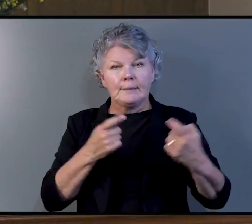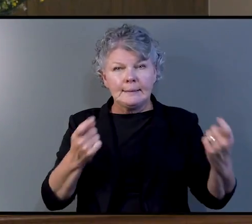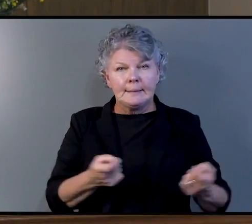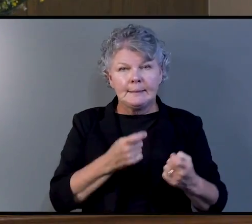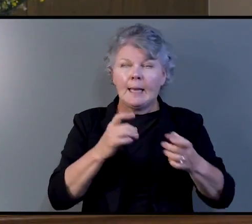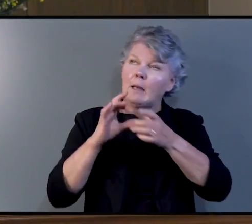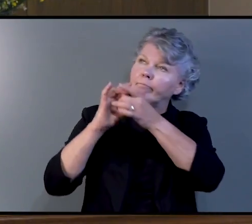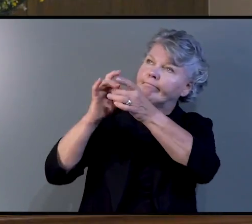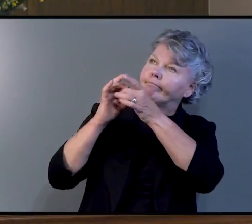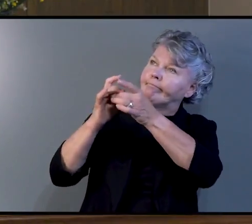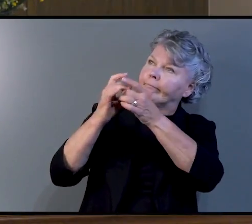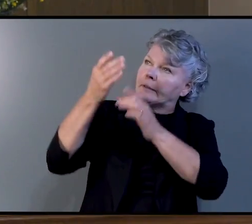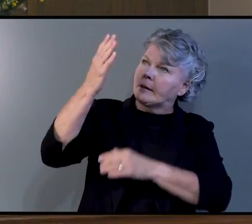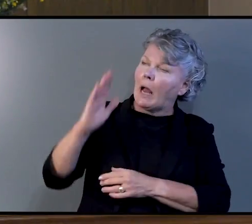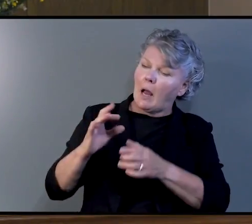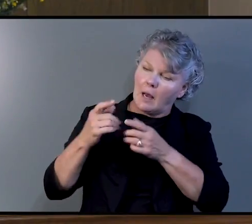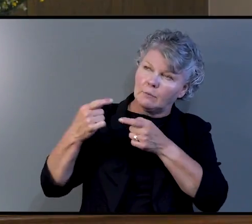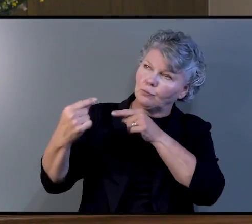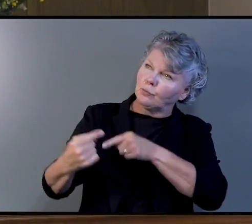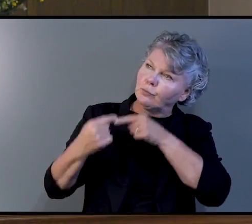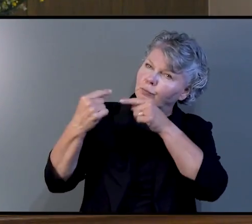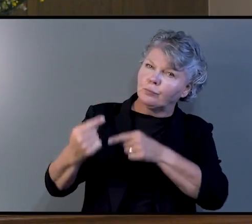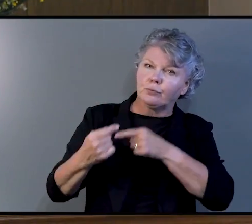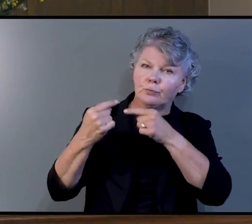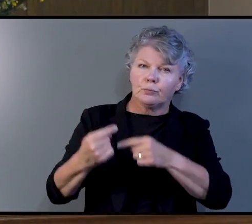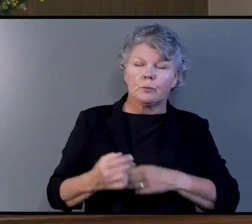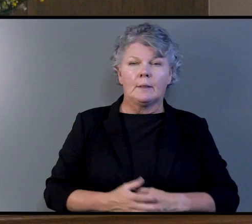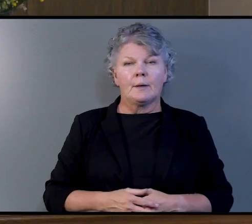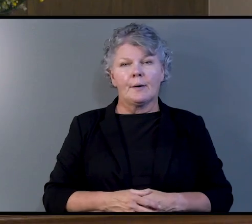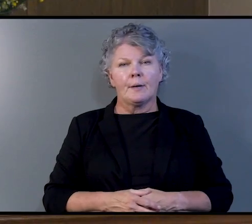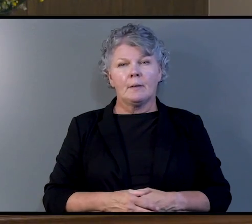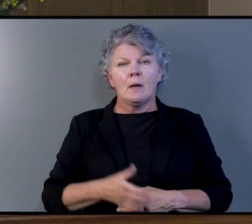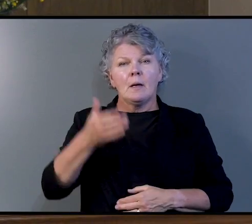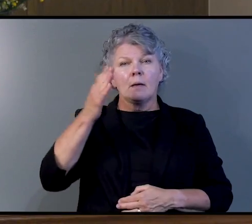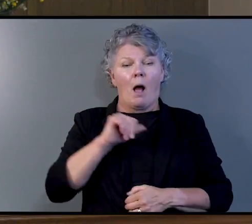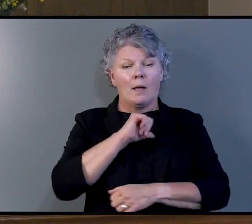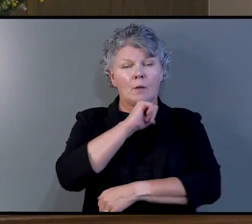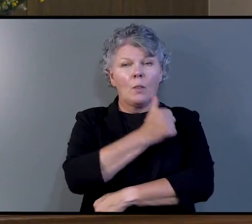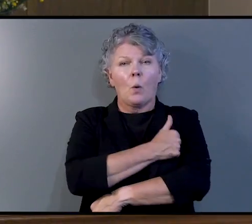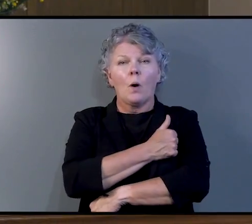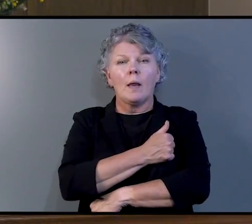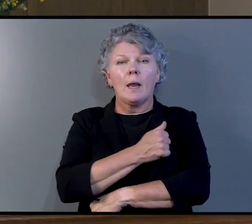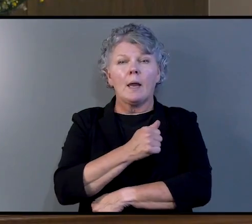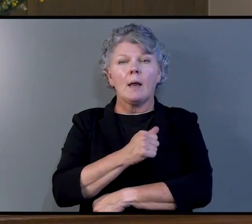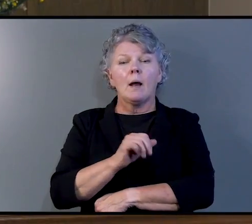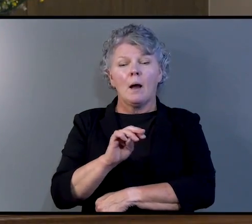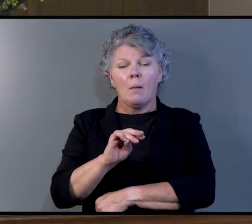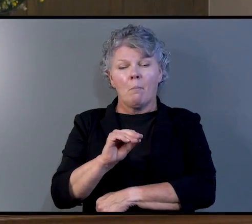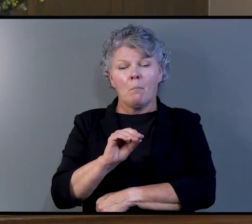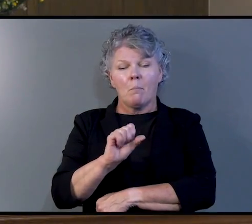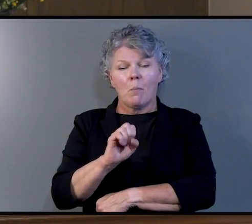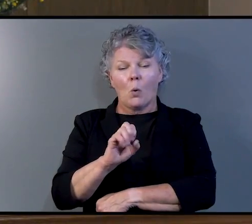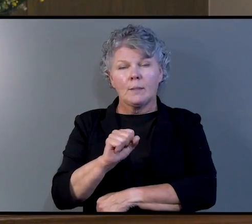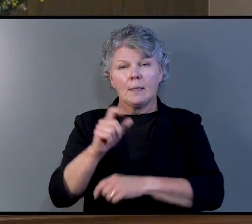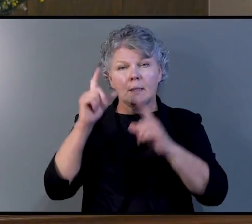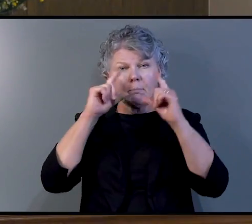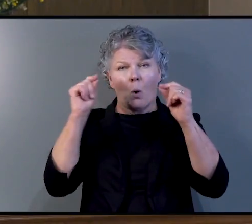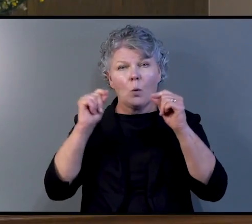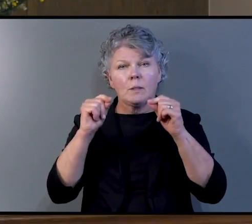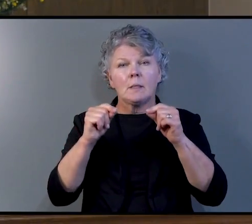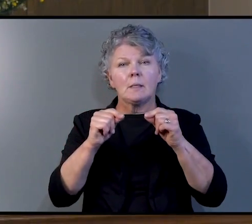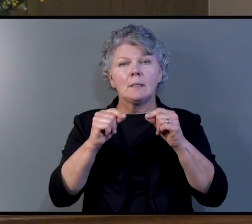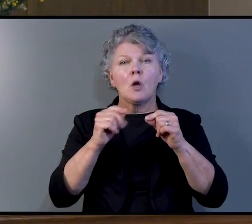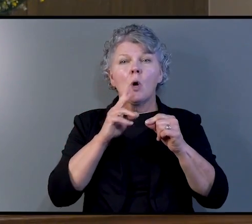God. One of the countless examples is when, by God's authority, Moses split the Red Sea and led the Israelites to